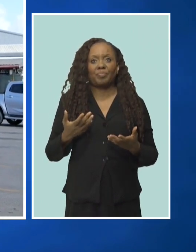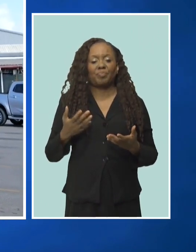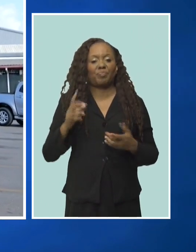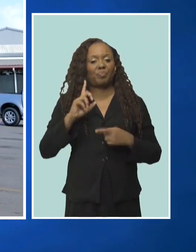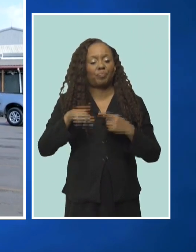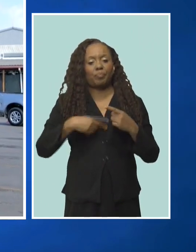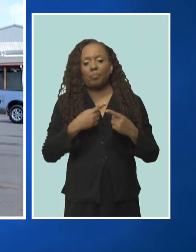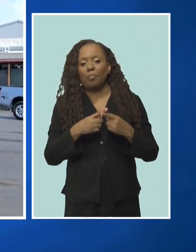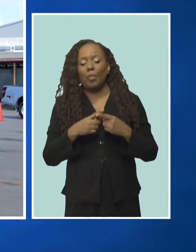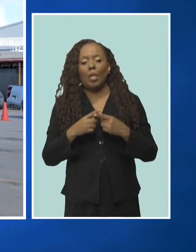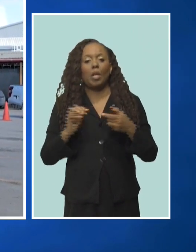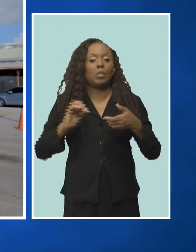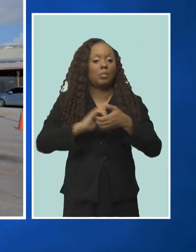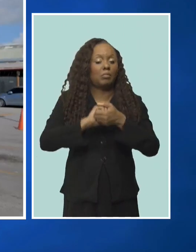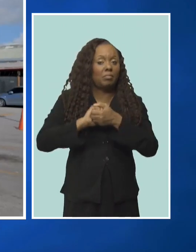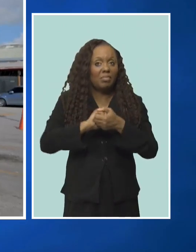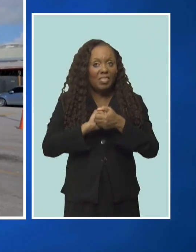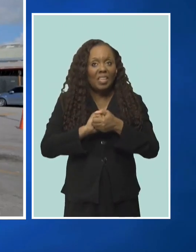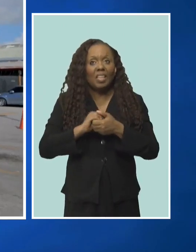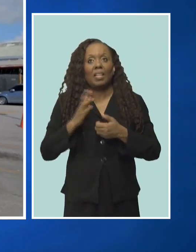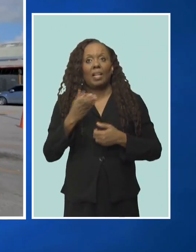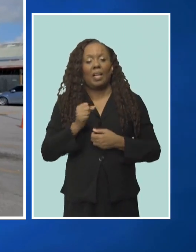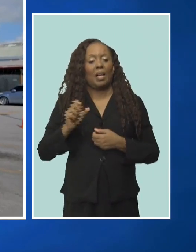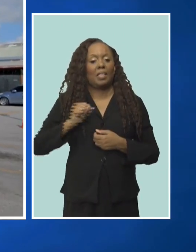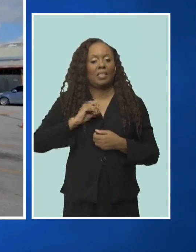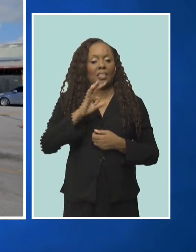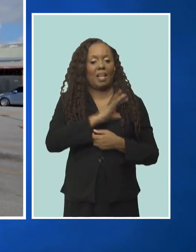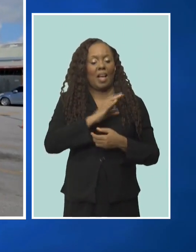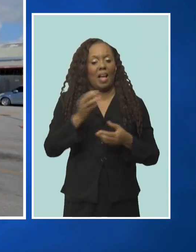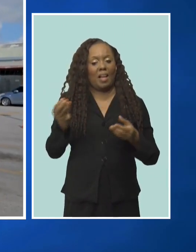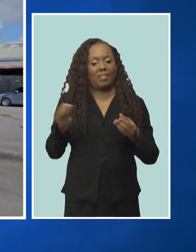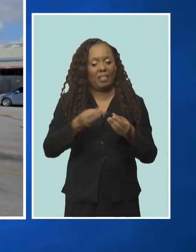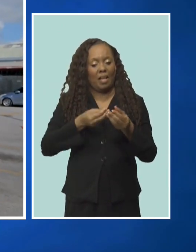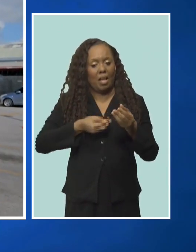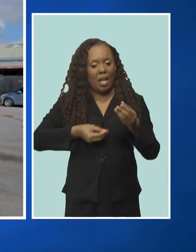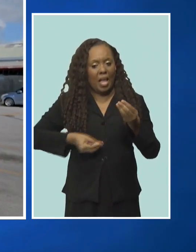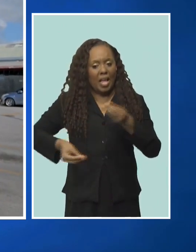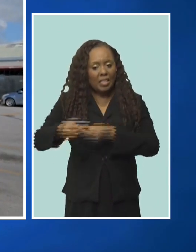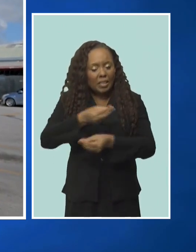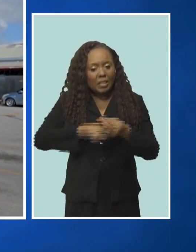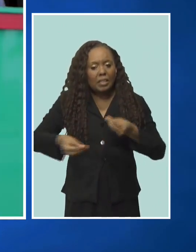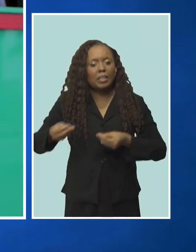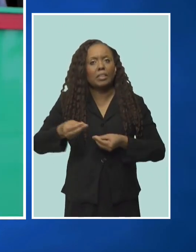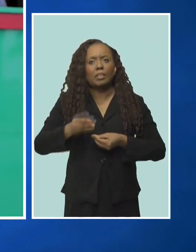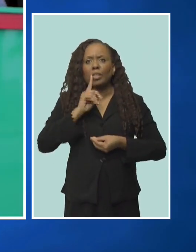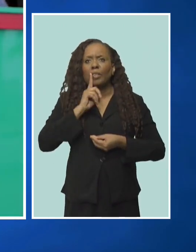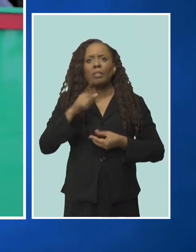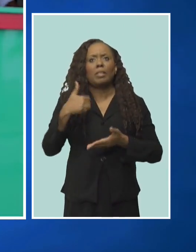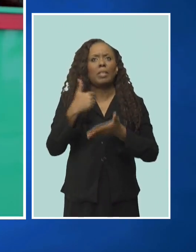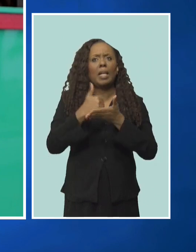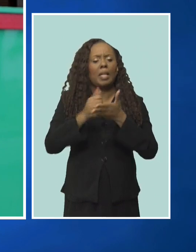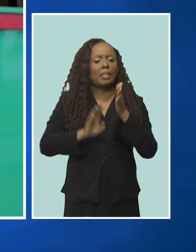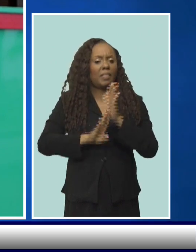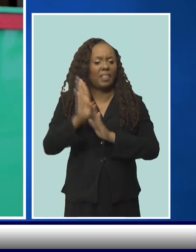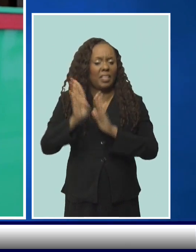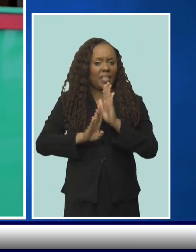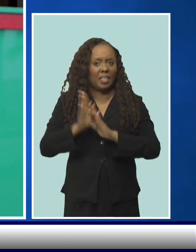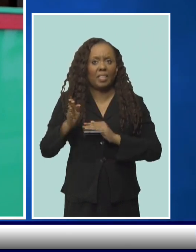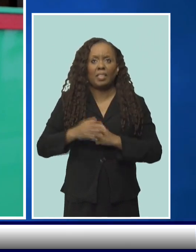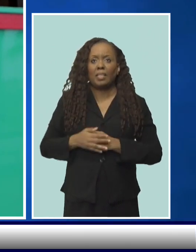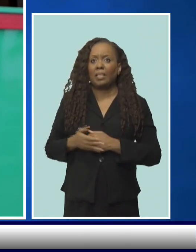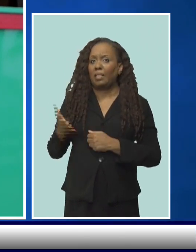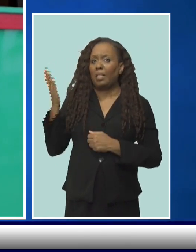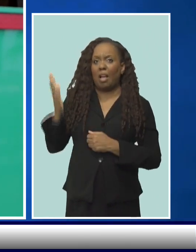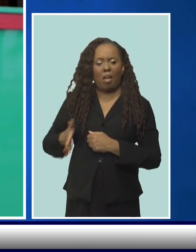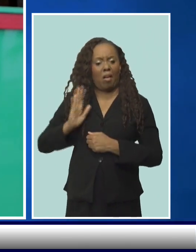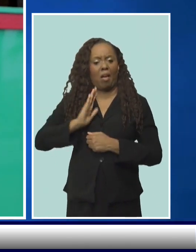hand-holding and staff exchanges have helped to strengthen the store's position in the marketplace. I think the enthusiasm of our